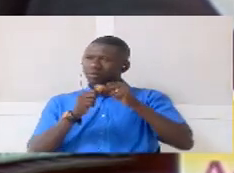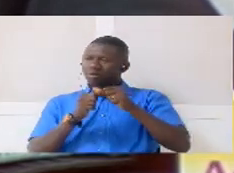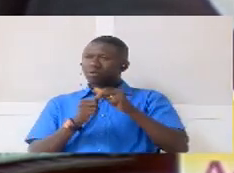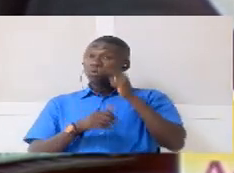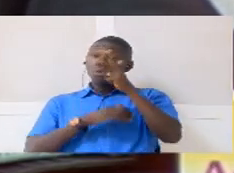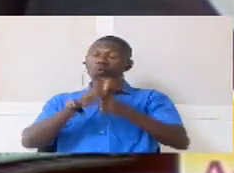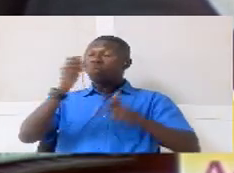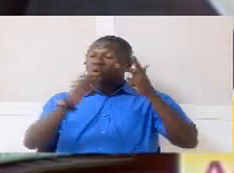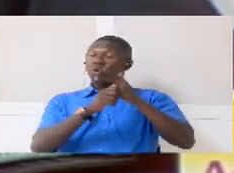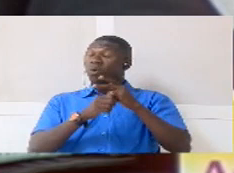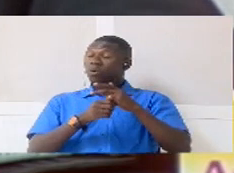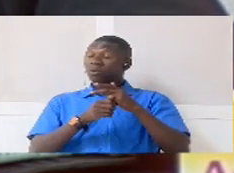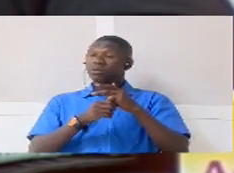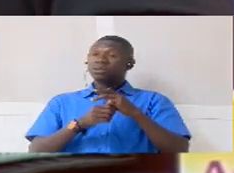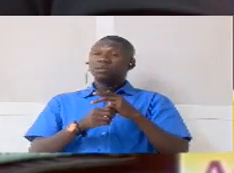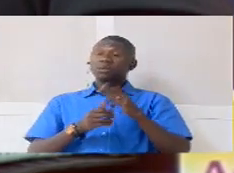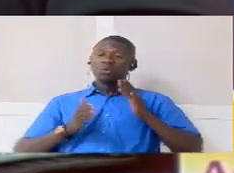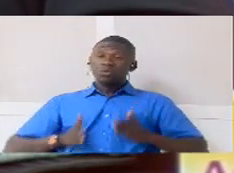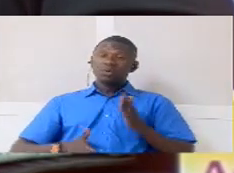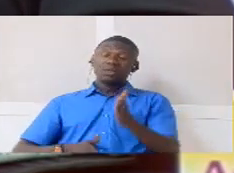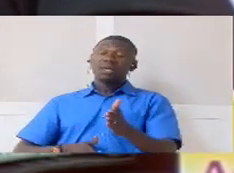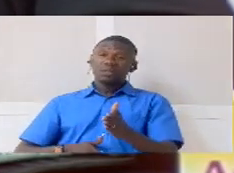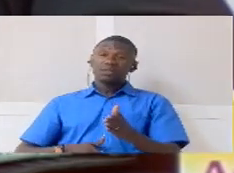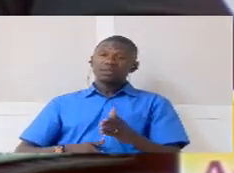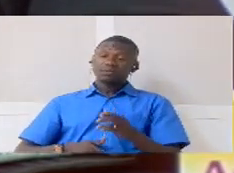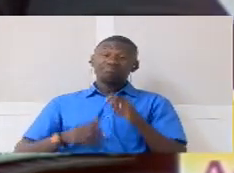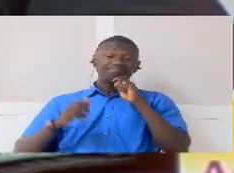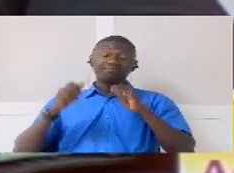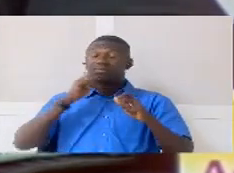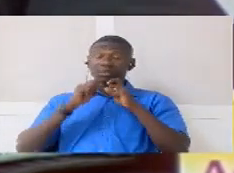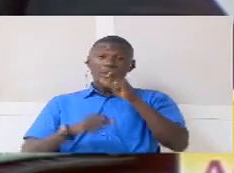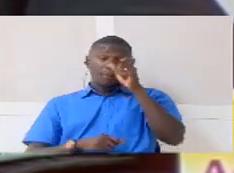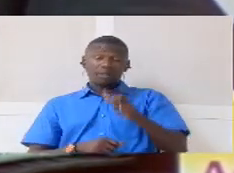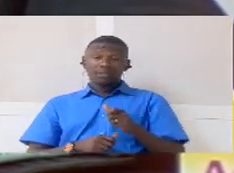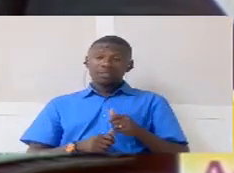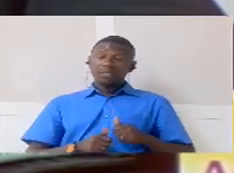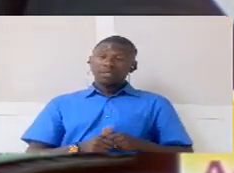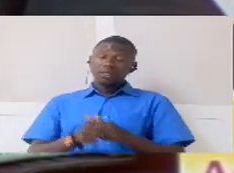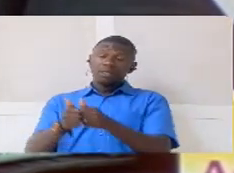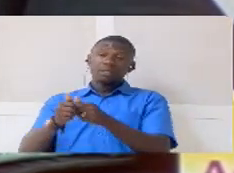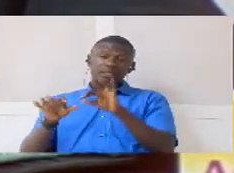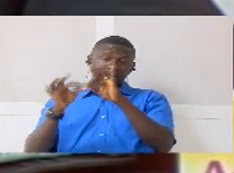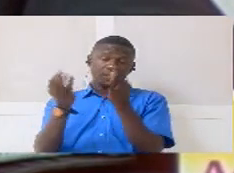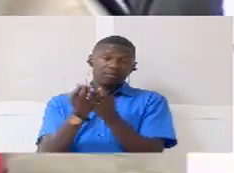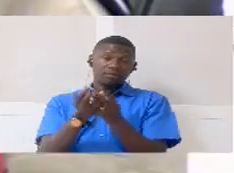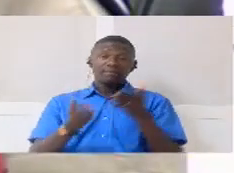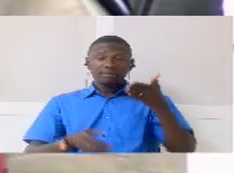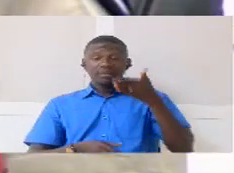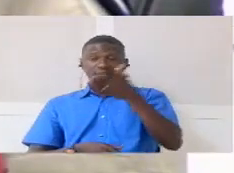world-renowned human rights expert, a colleague of mine, led a team that came to the Gambia